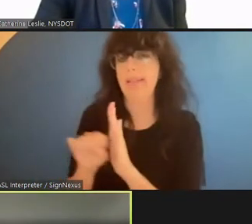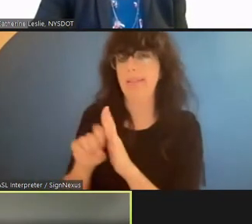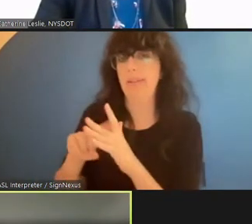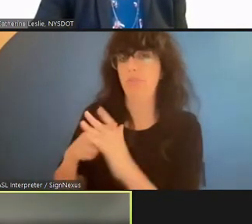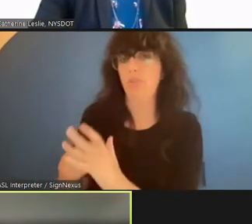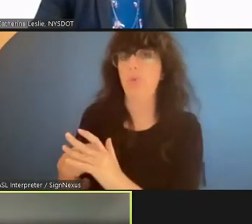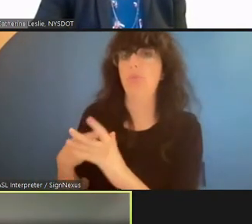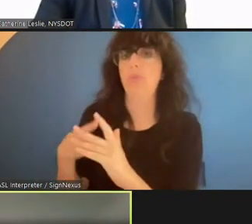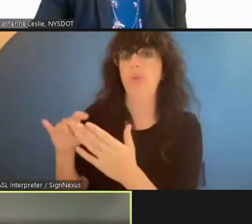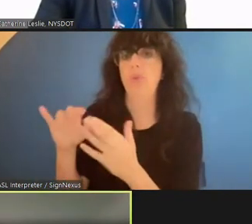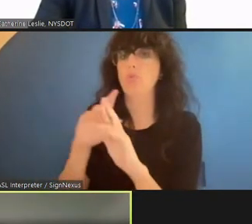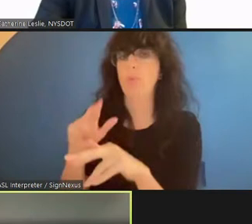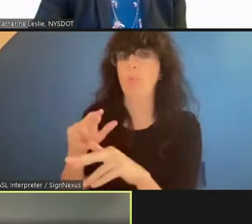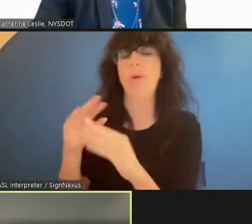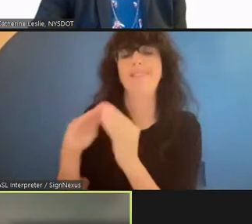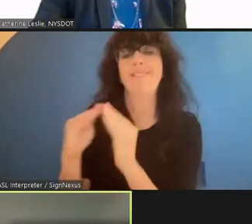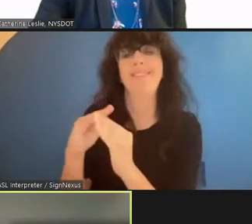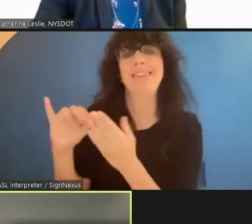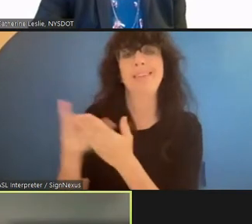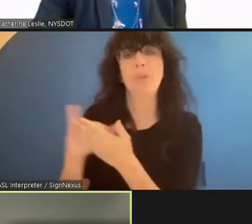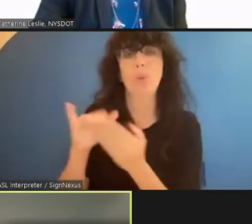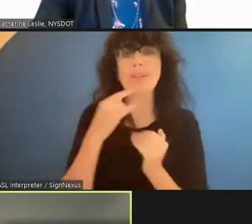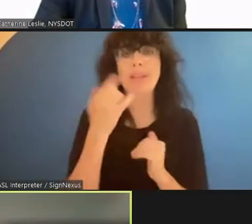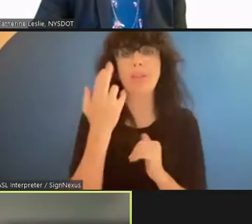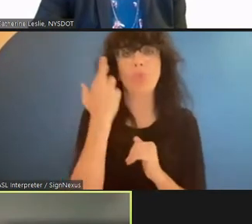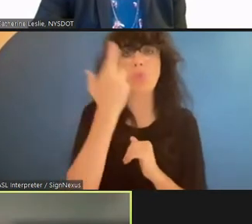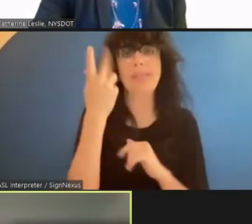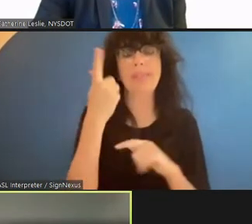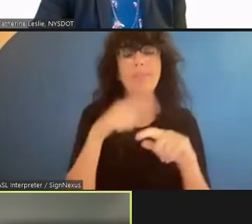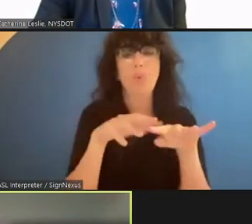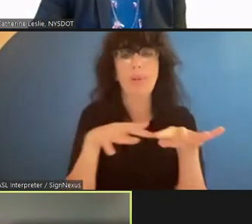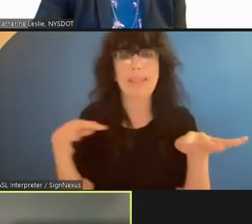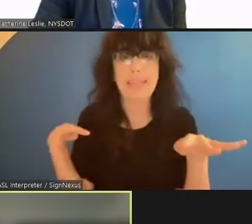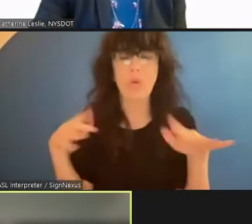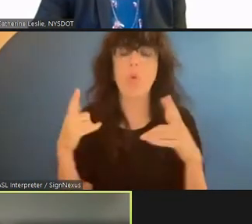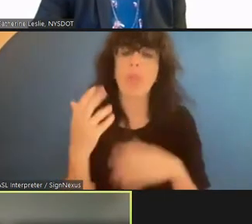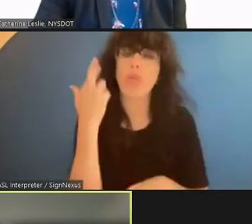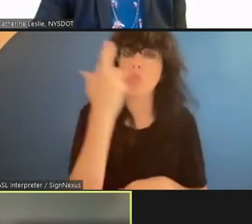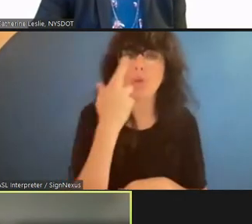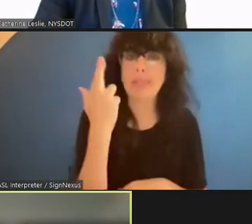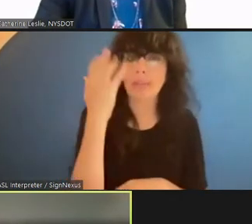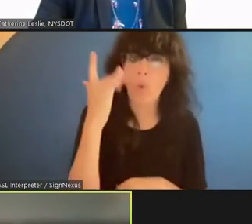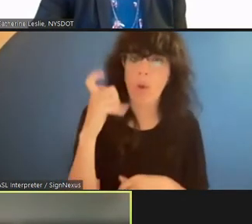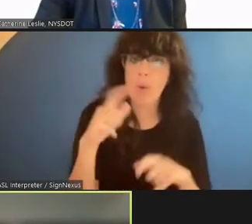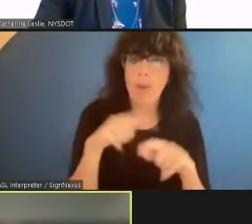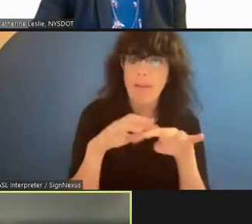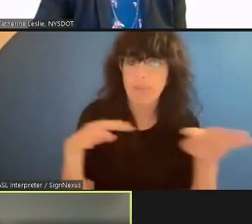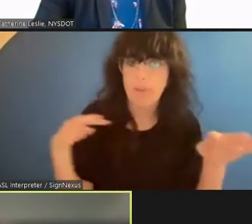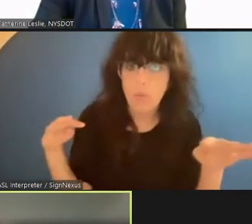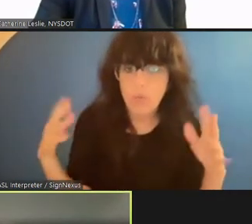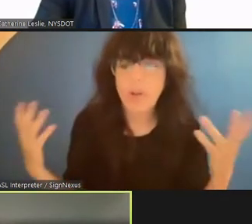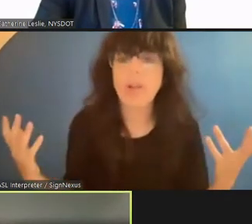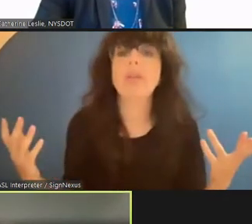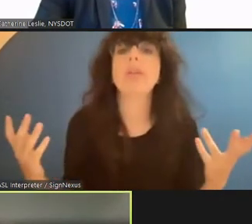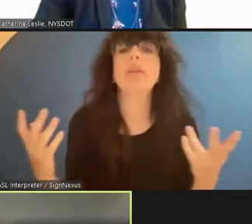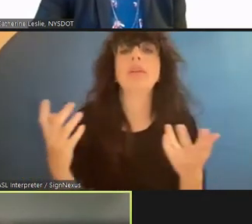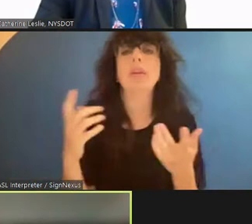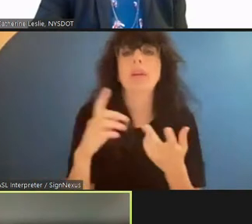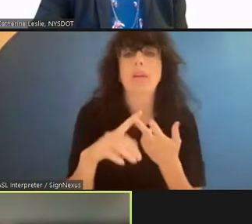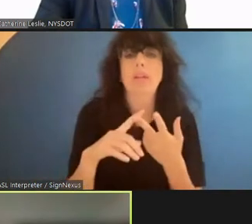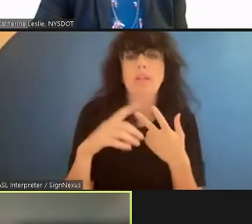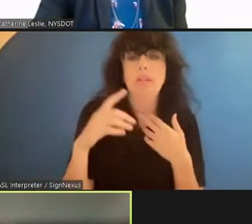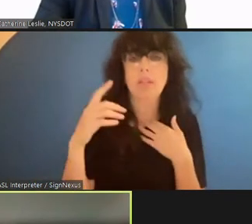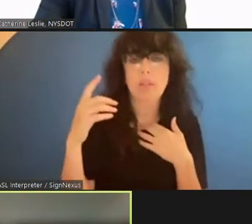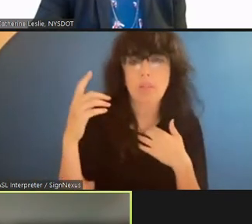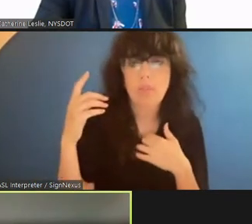york say that the reason for the congestion the reasons for the congestion are the proliferation of far higher vehicles